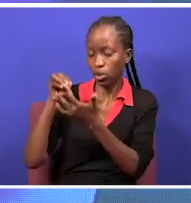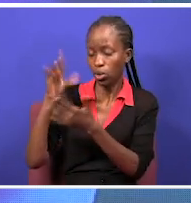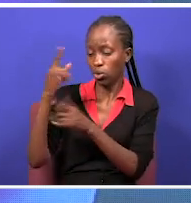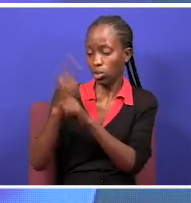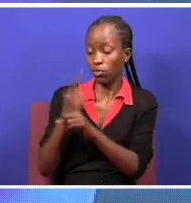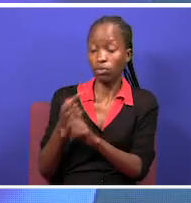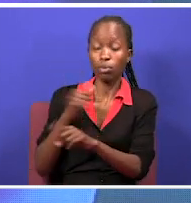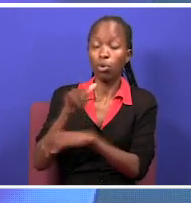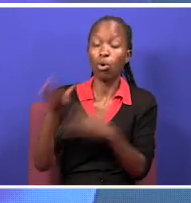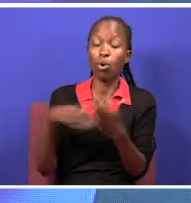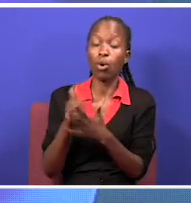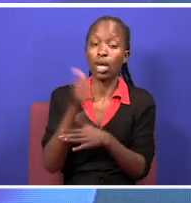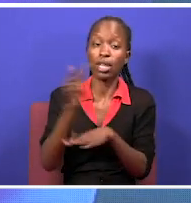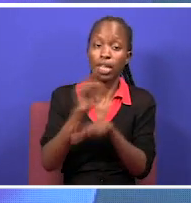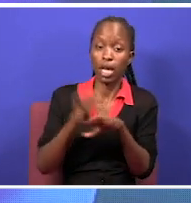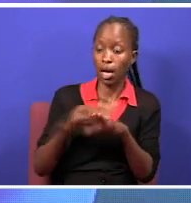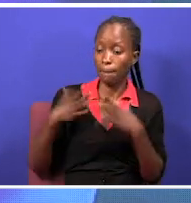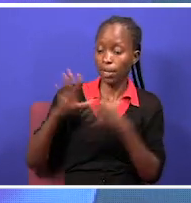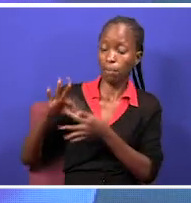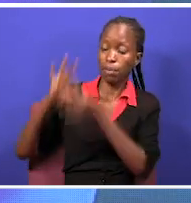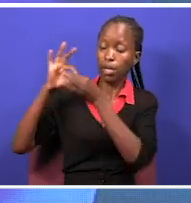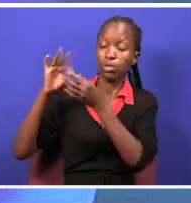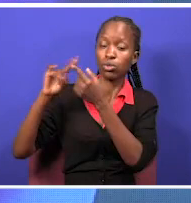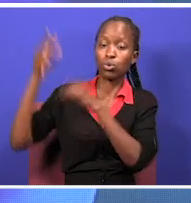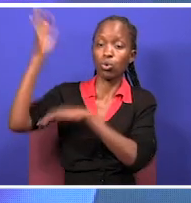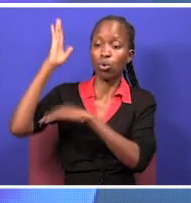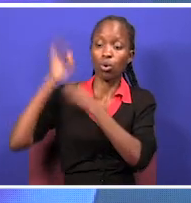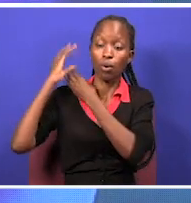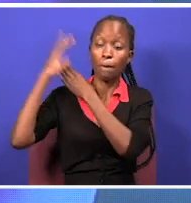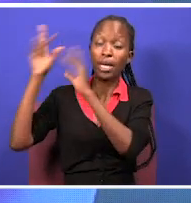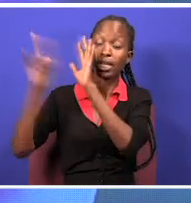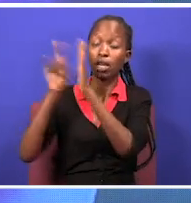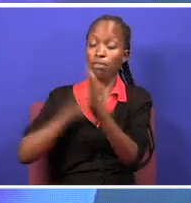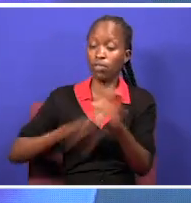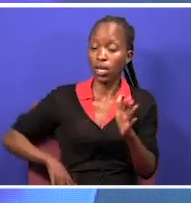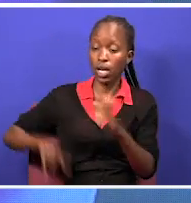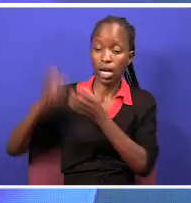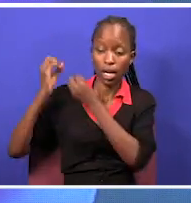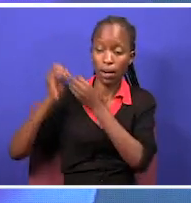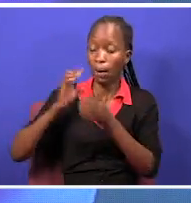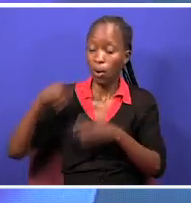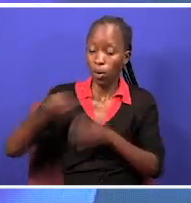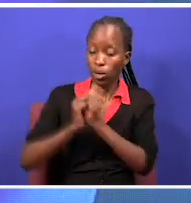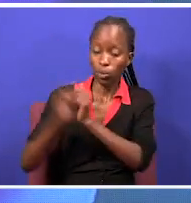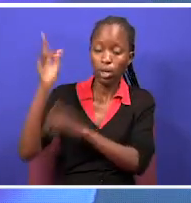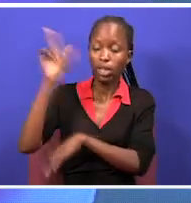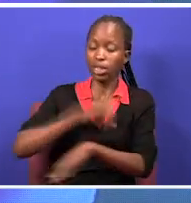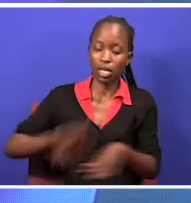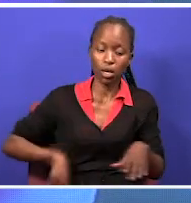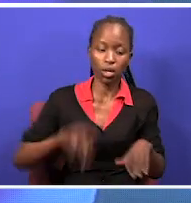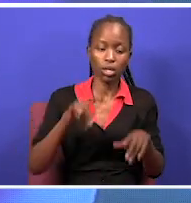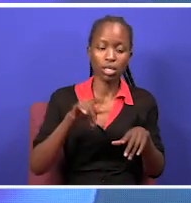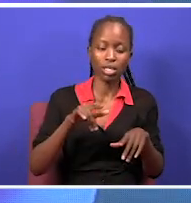nations, a people belonging to God, observing his law and walking with him, not as the other